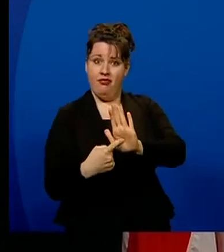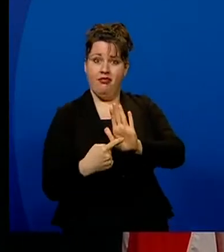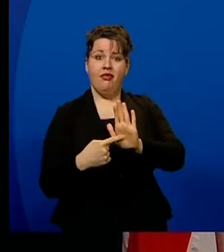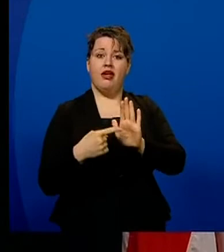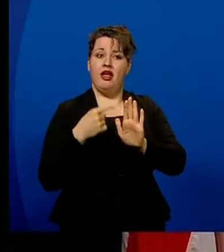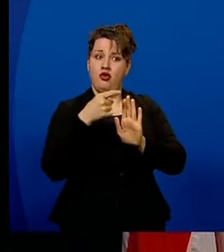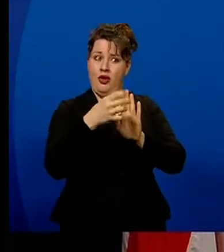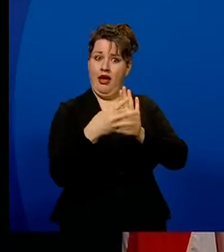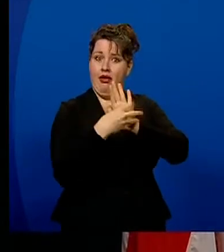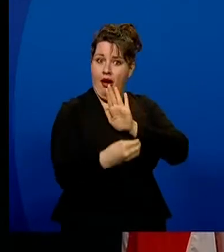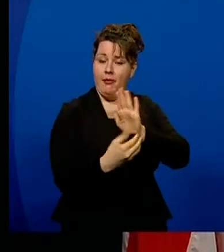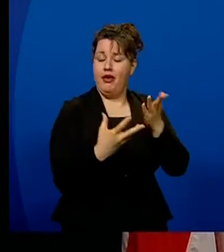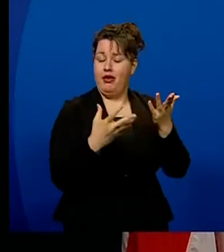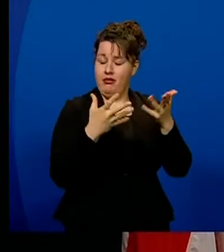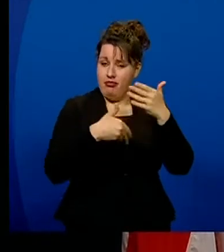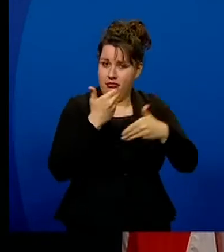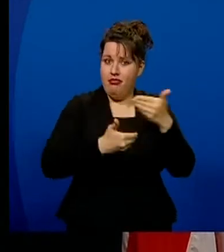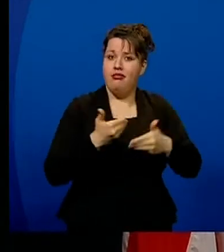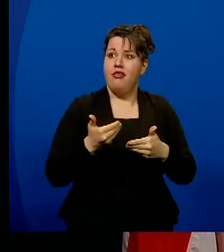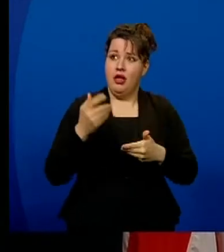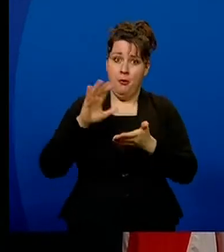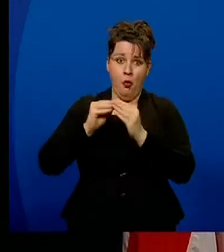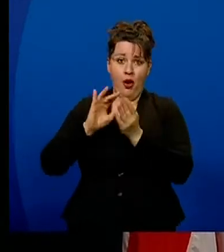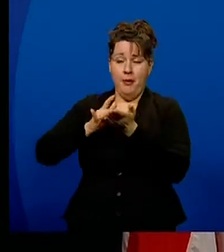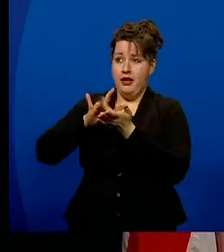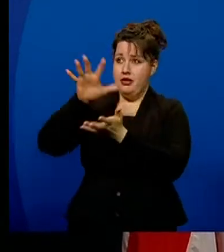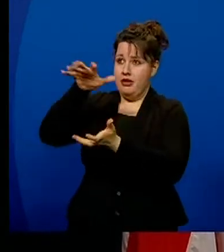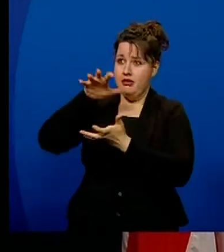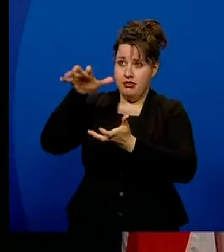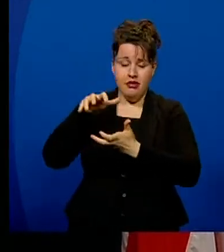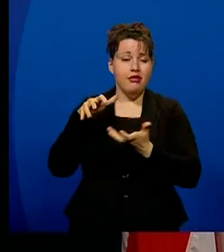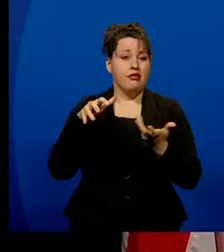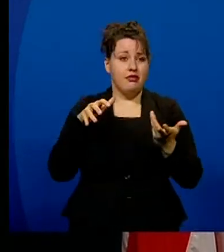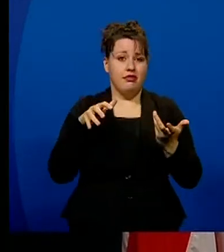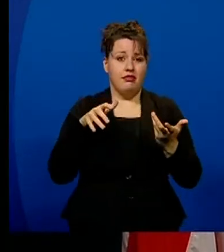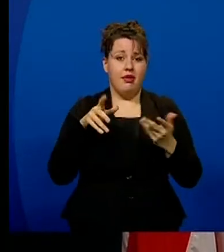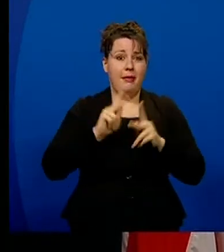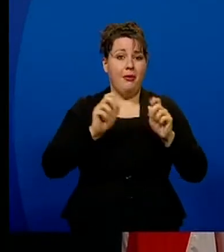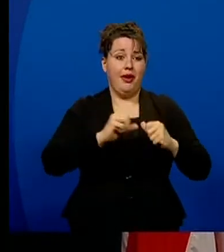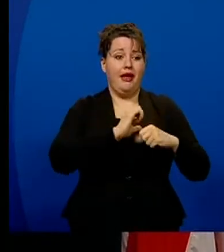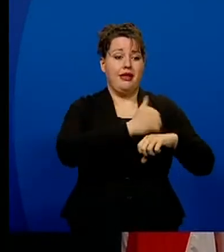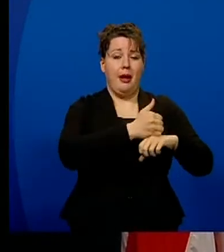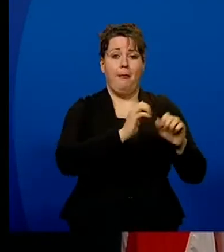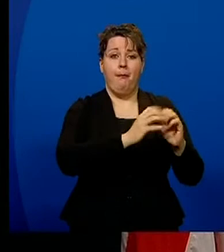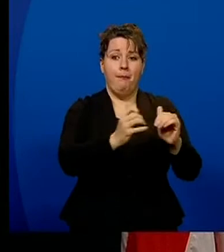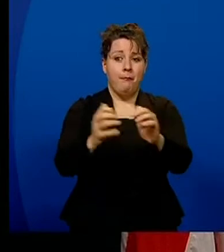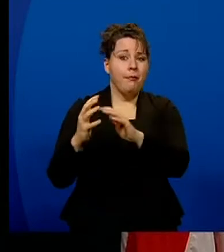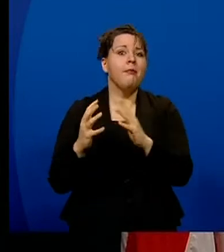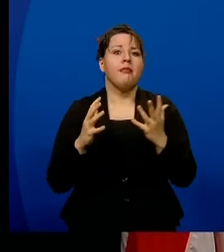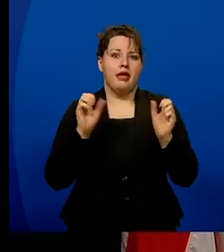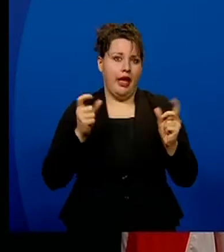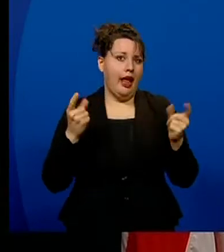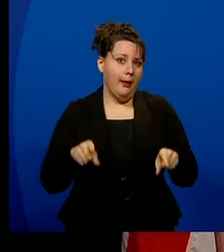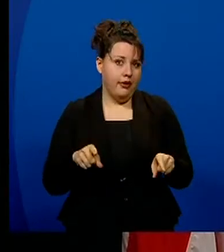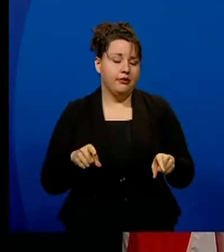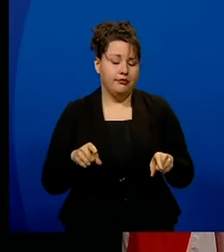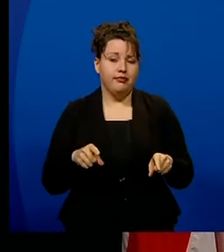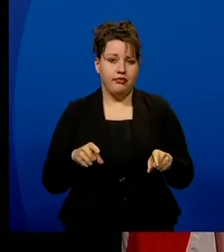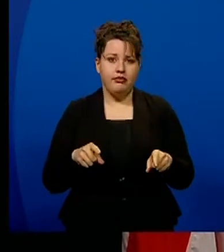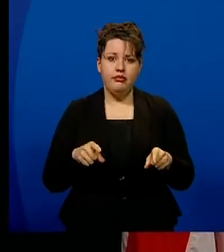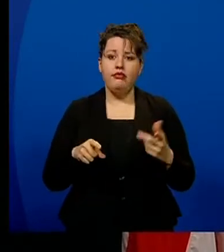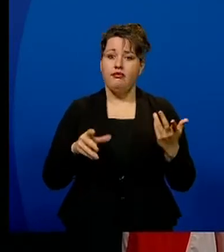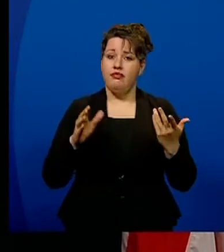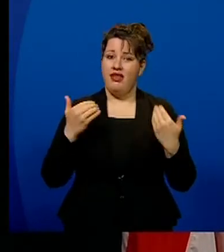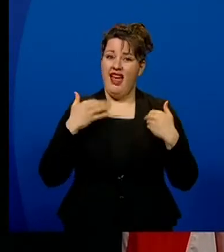we start to see our allocations increase, there will be opportunity for that to happen. So, you know,